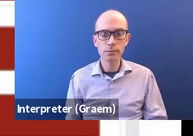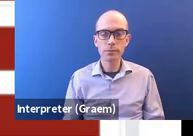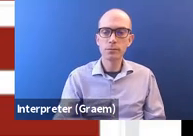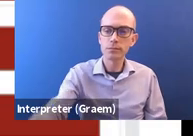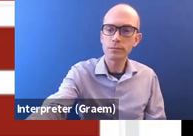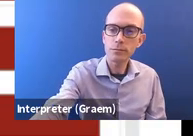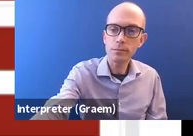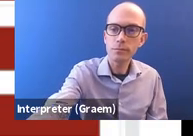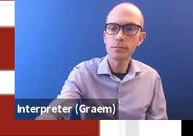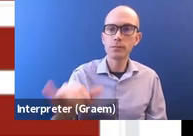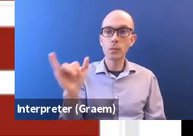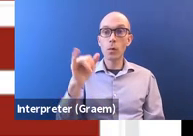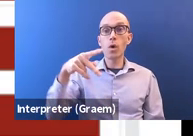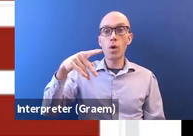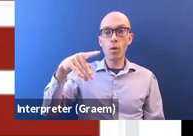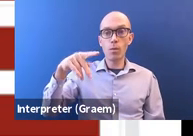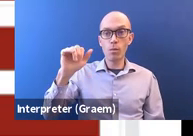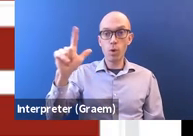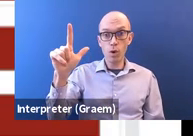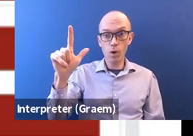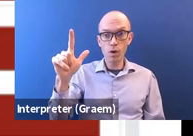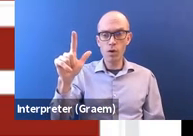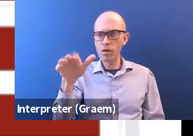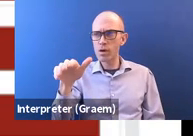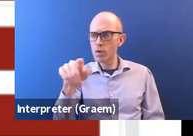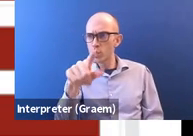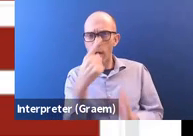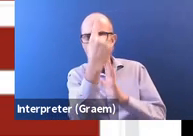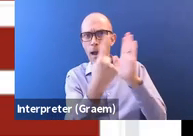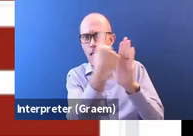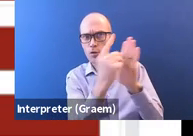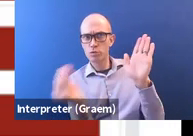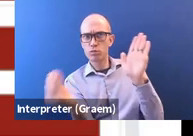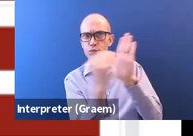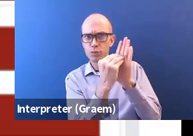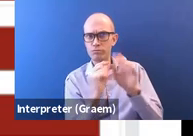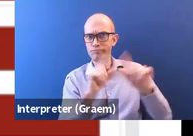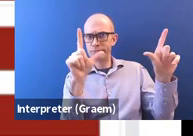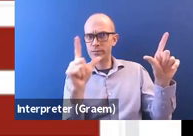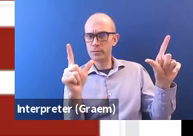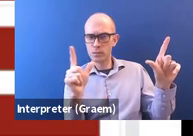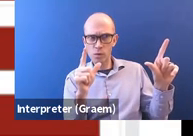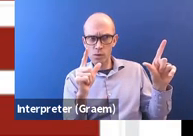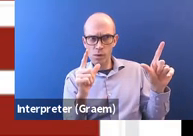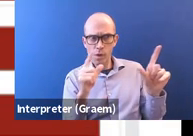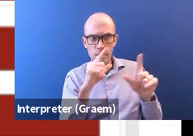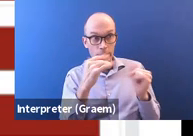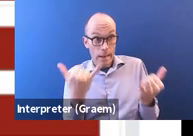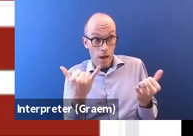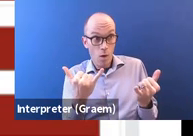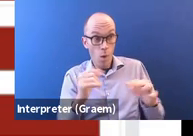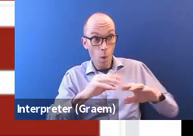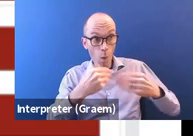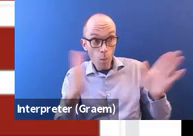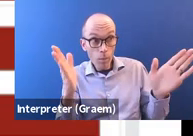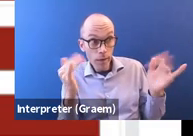And Paul, those hours that you showed at the beginning, that's happening now, right? You guys are open right now? Yeah, we are. Started this Monday, and we'll go